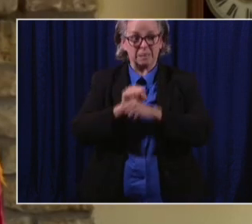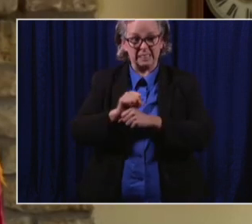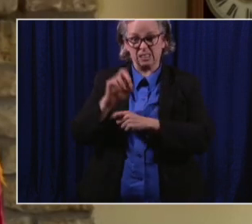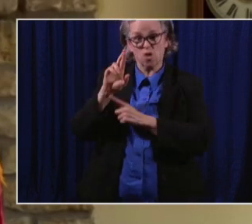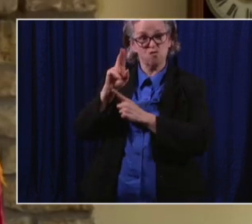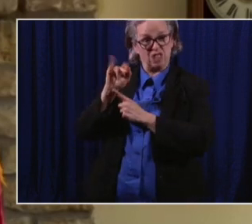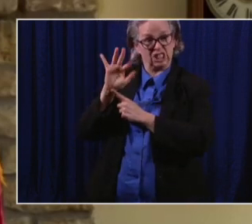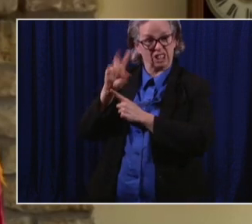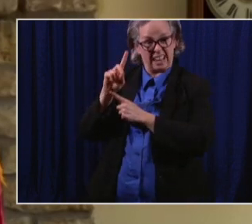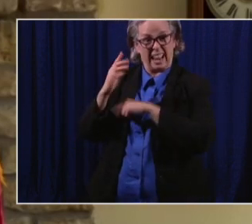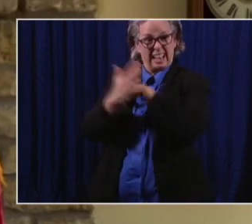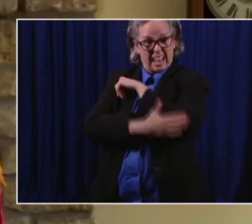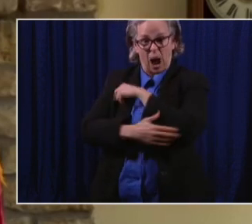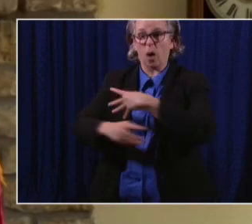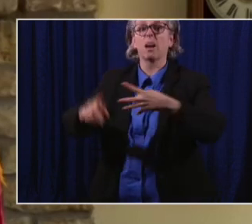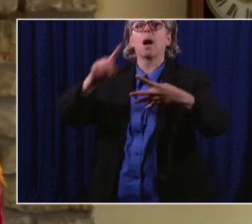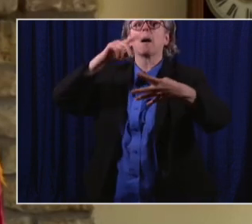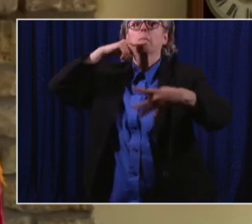again,